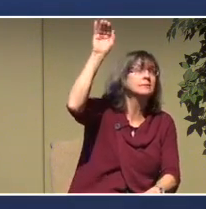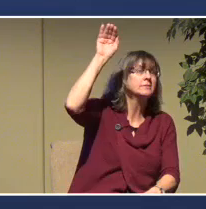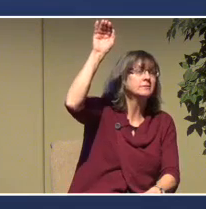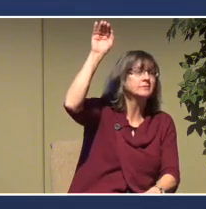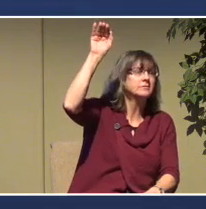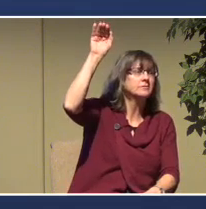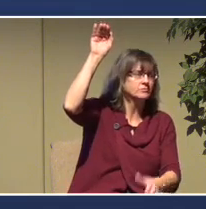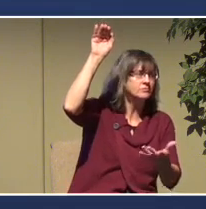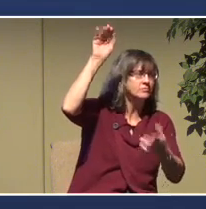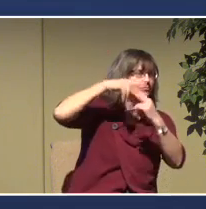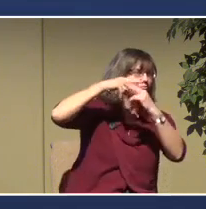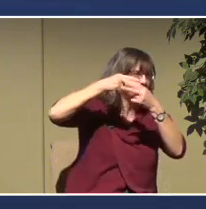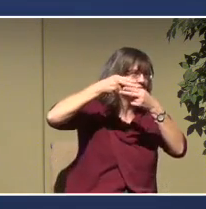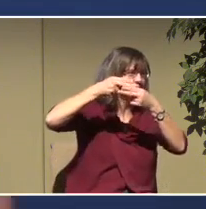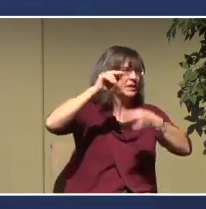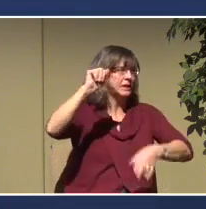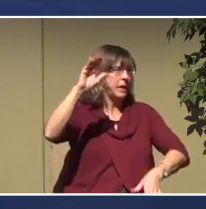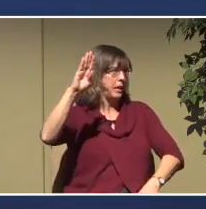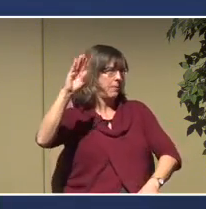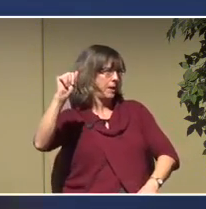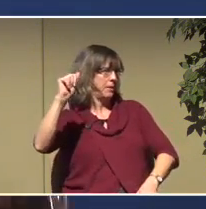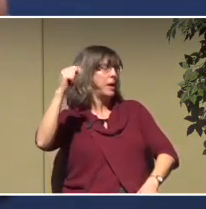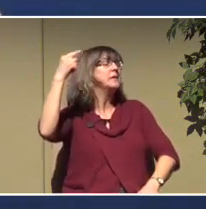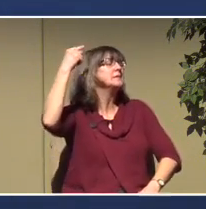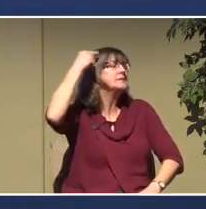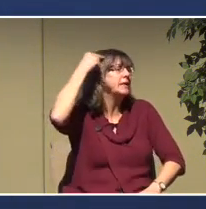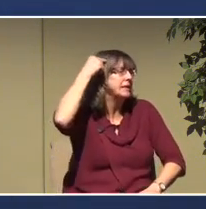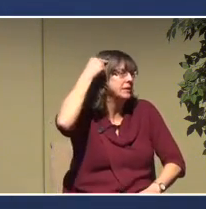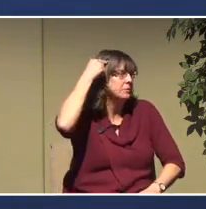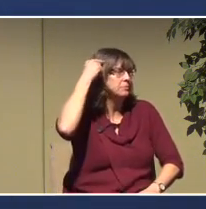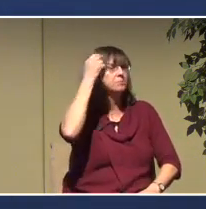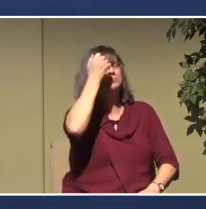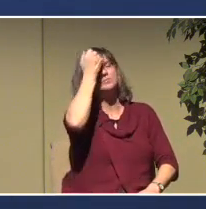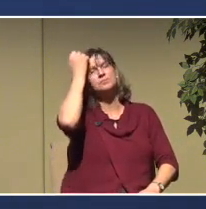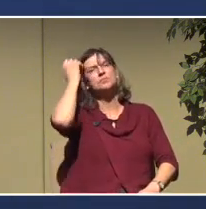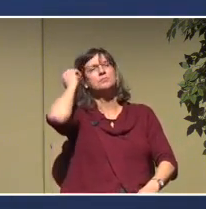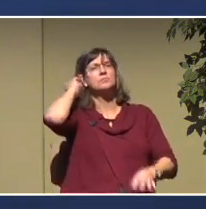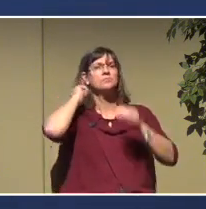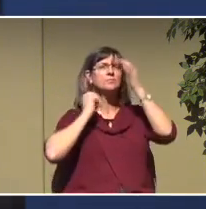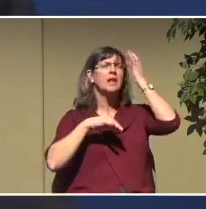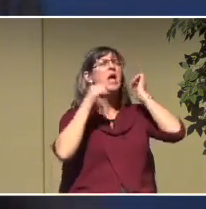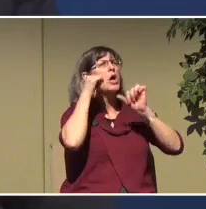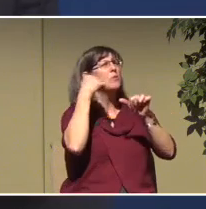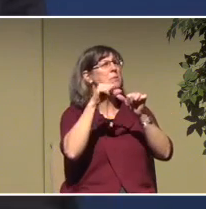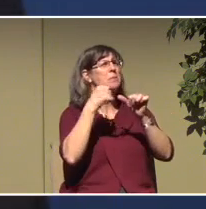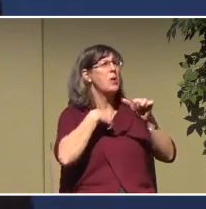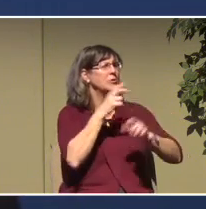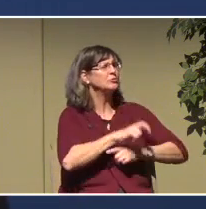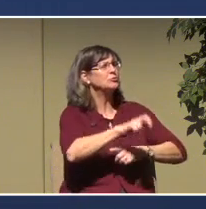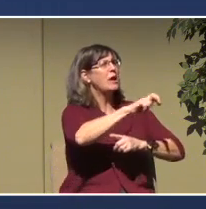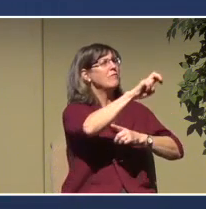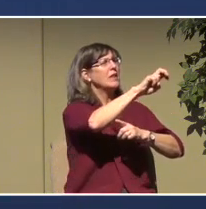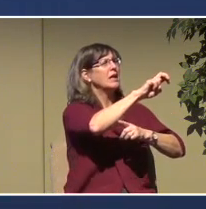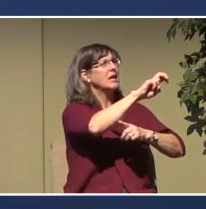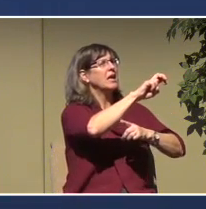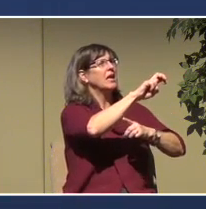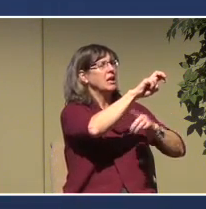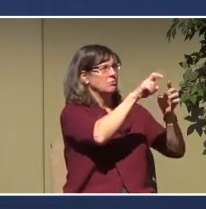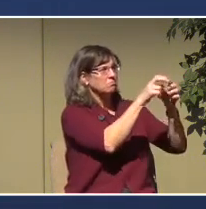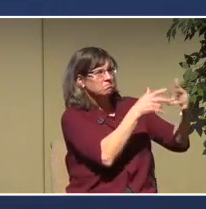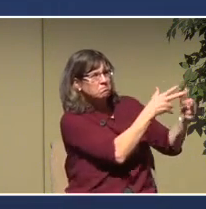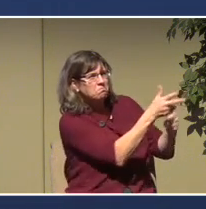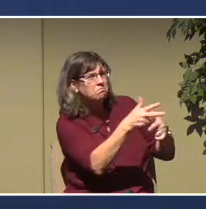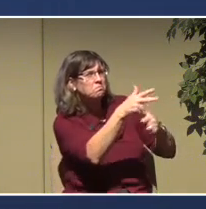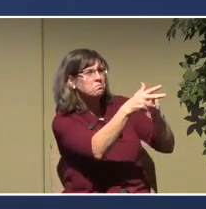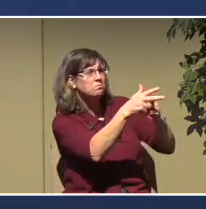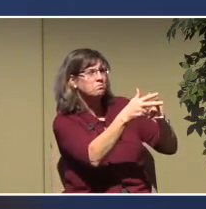Abba. I remember years ago being making a stop at a rest area and a Jewish man,